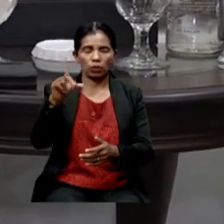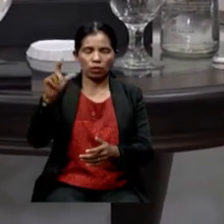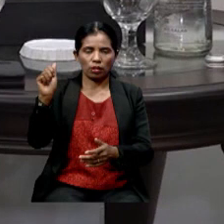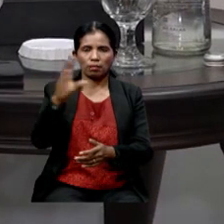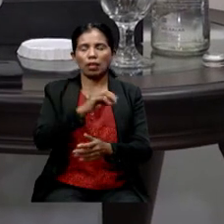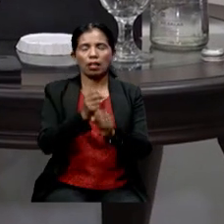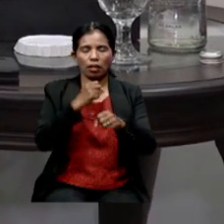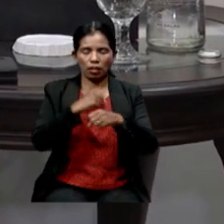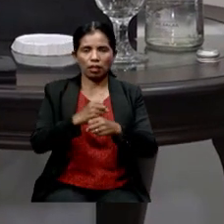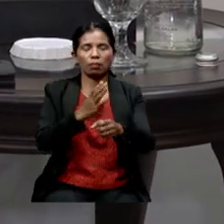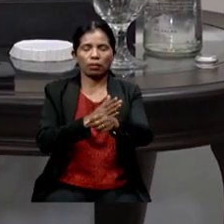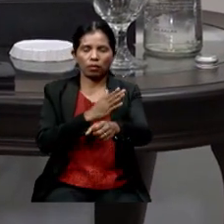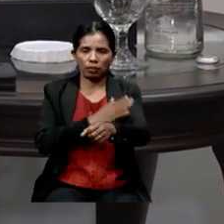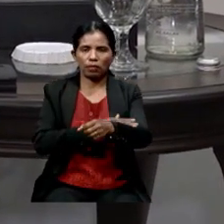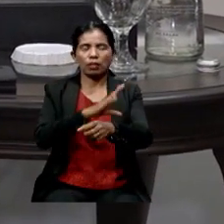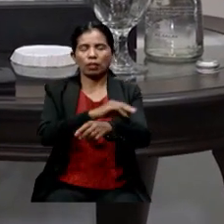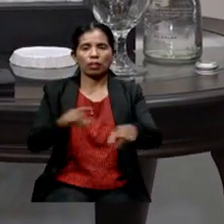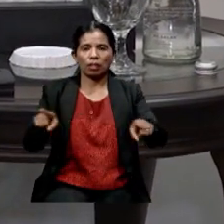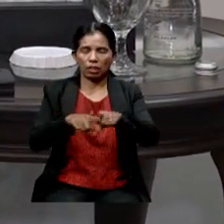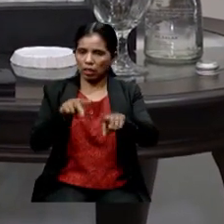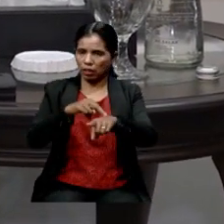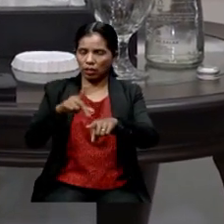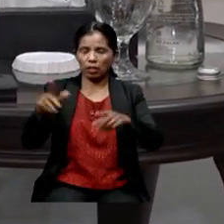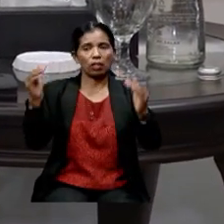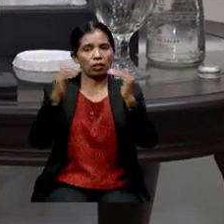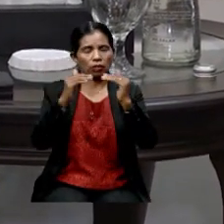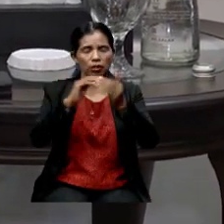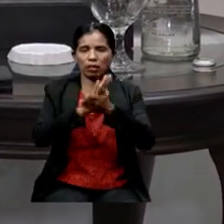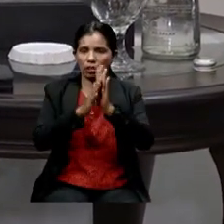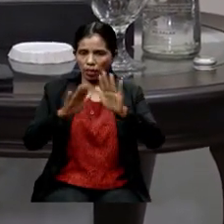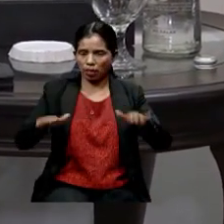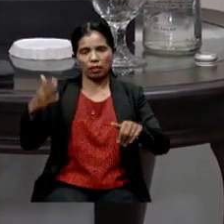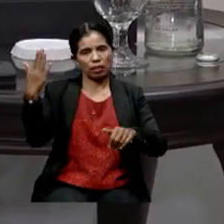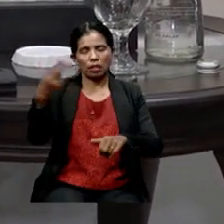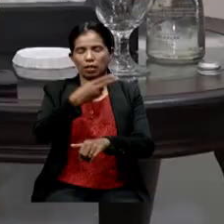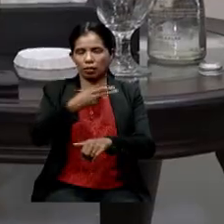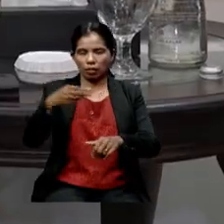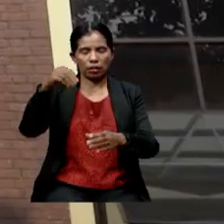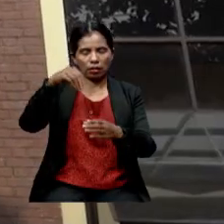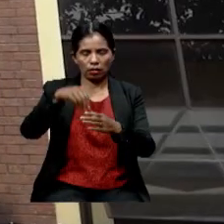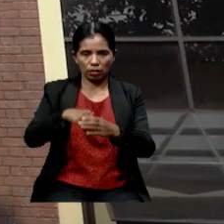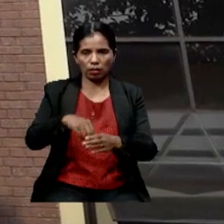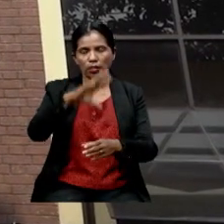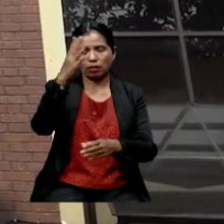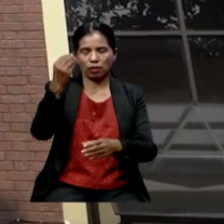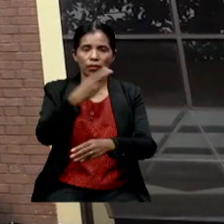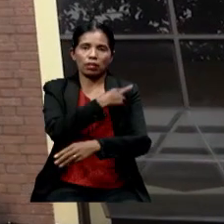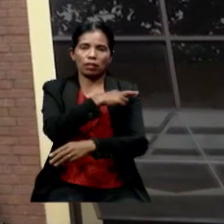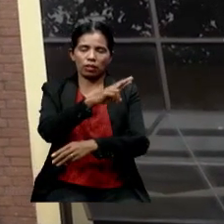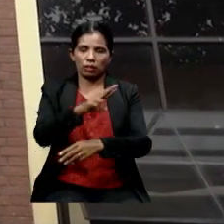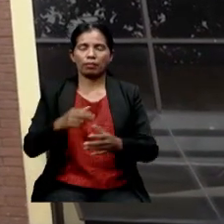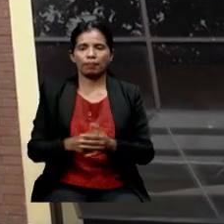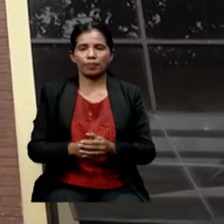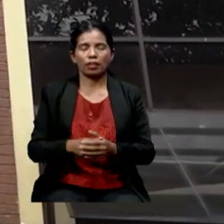halo ho dipromove neutralidade nasional dialogu no dame iha Indonesia inklui iha region global. Ramos